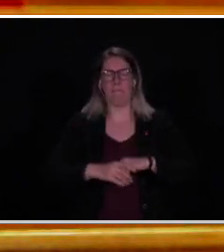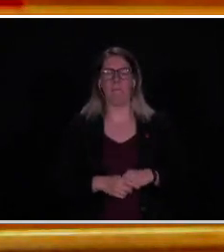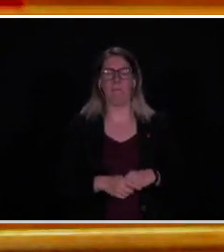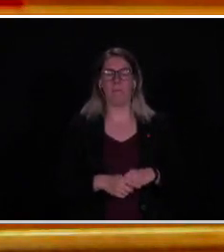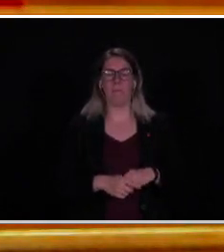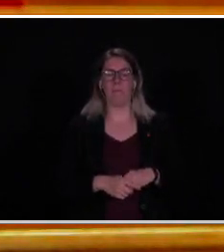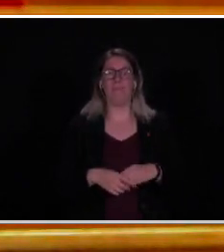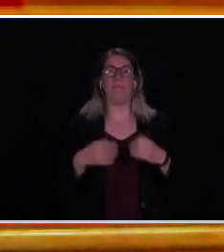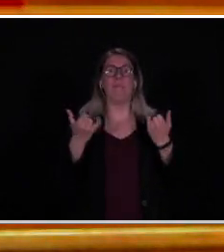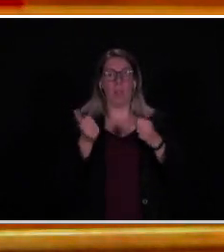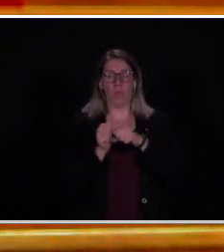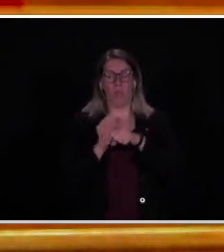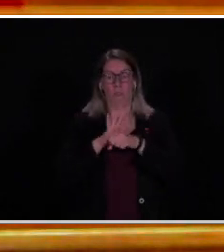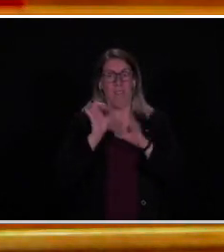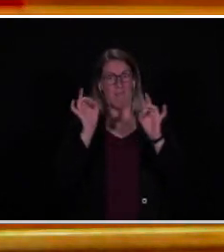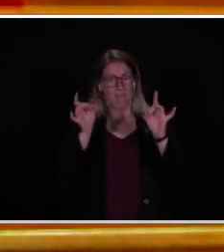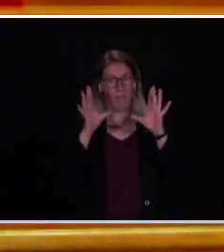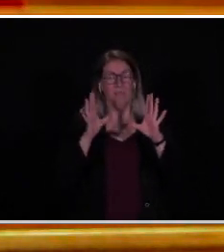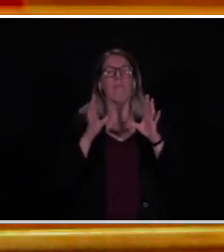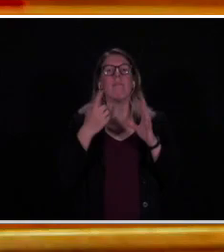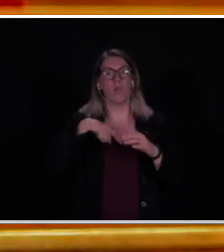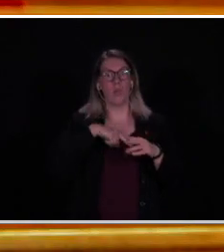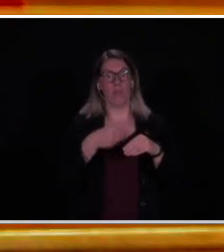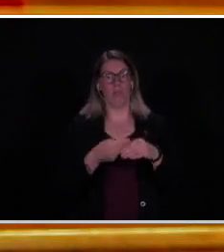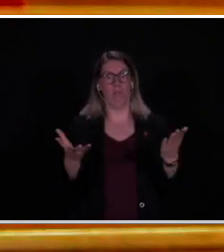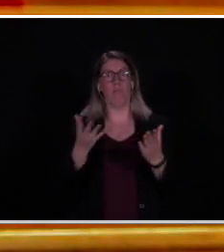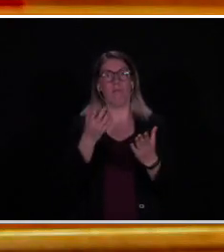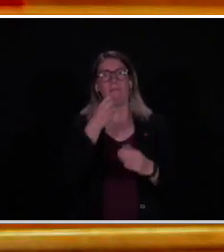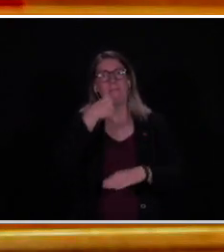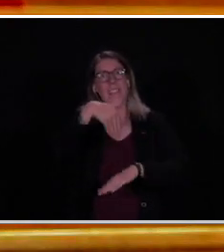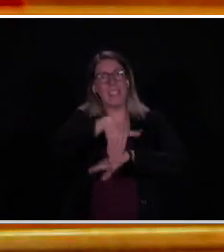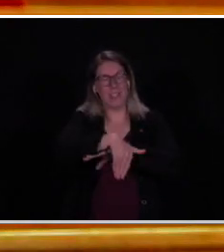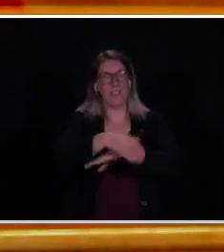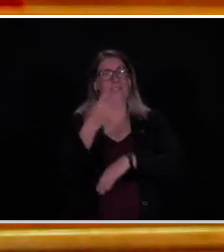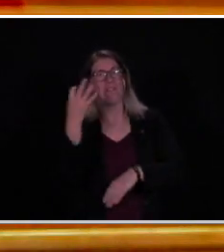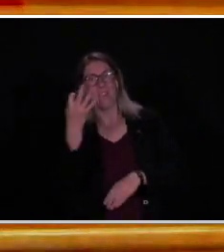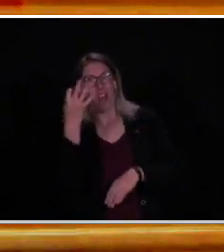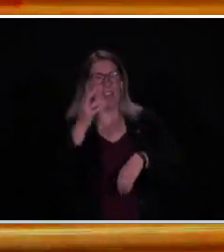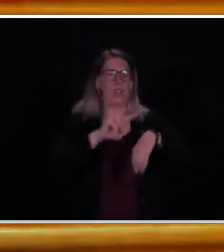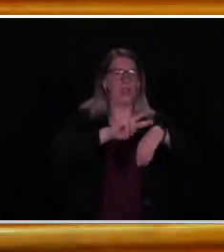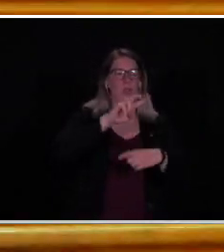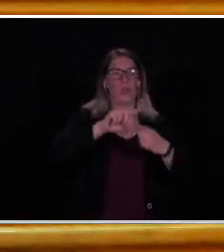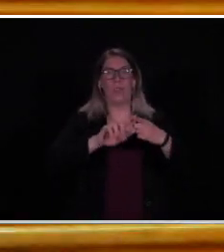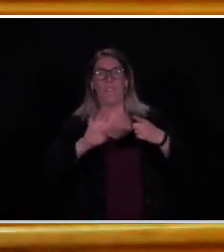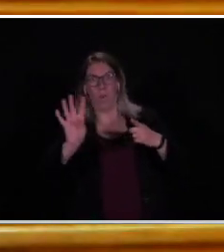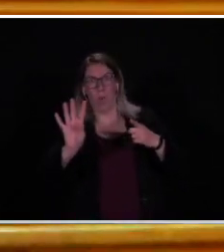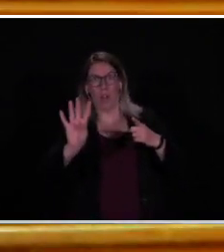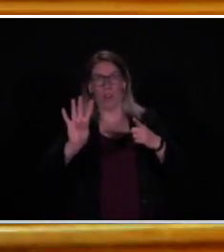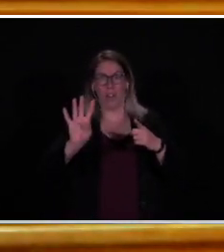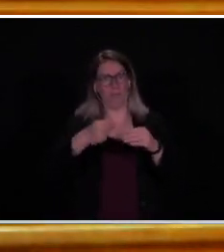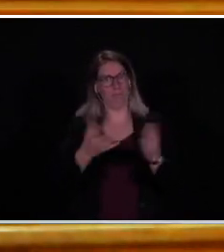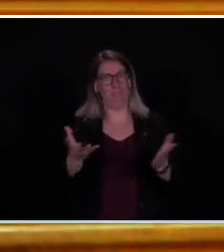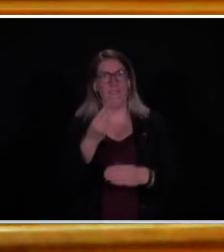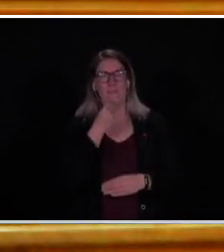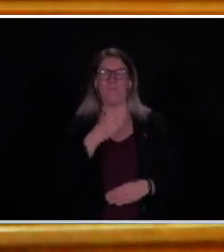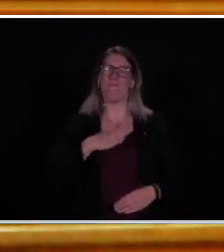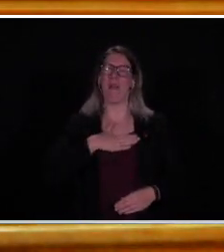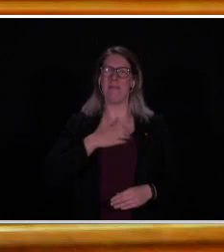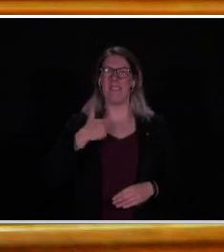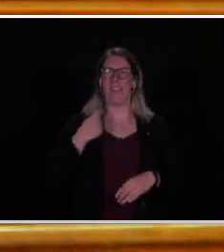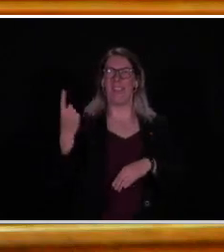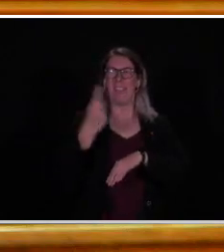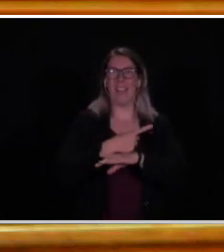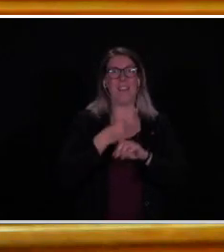COVID crisis, we are serving meals to go on Fridays from 2 to 4. Happy Canada Day from